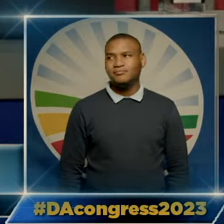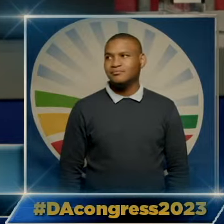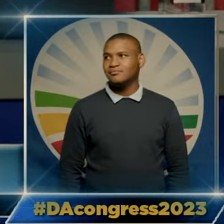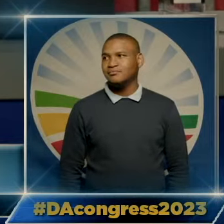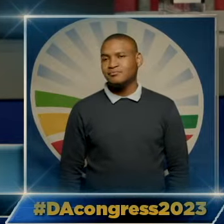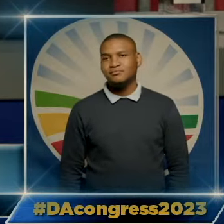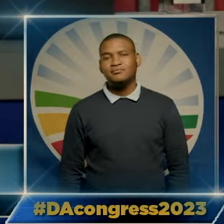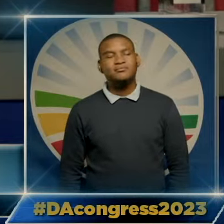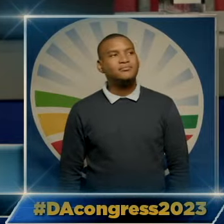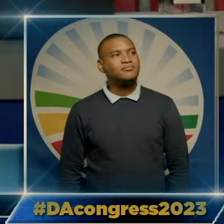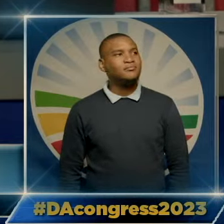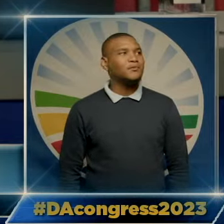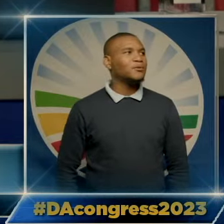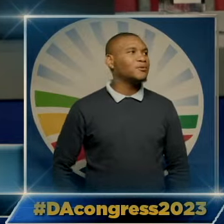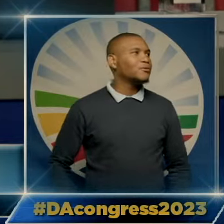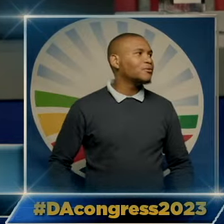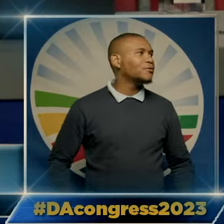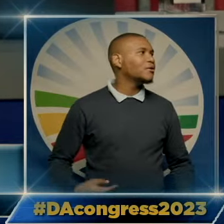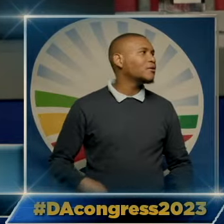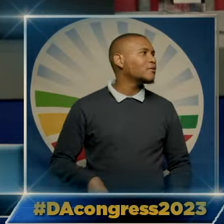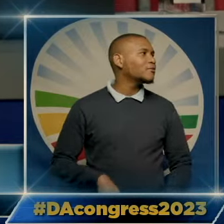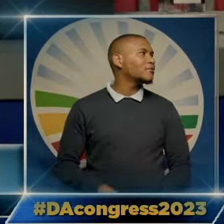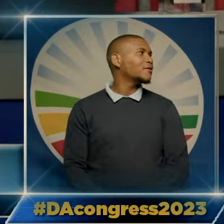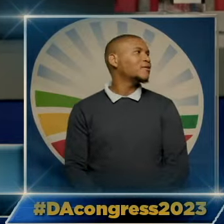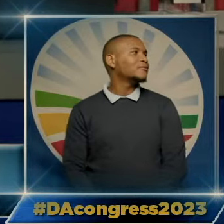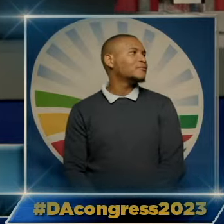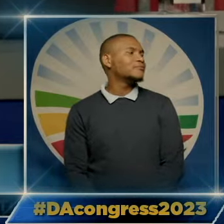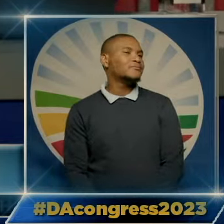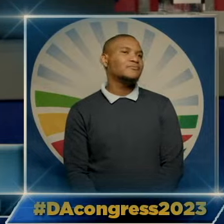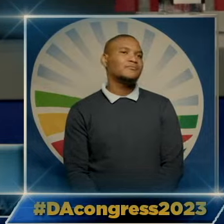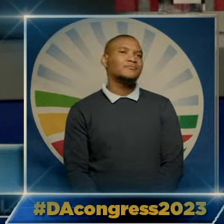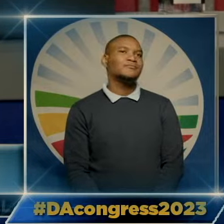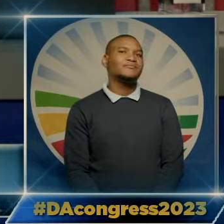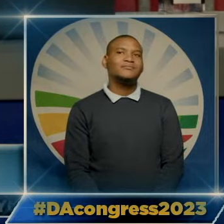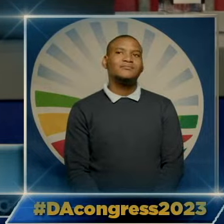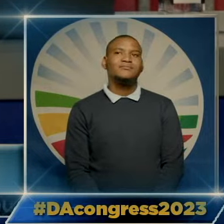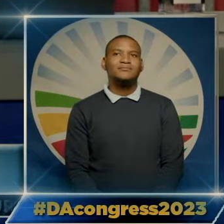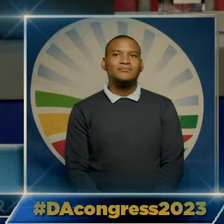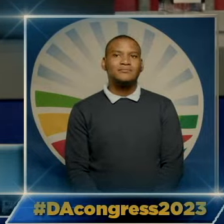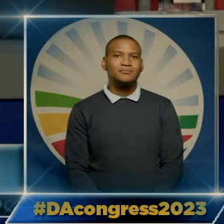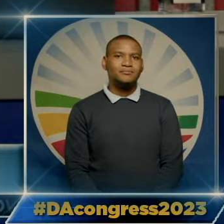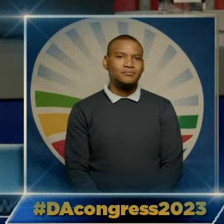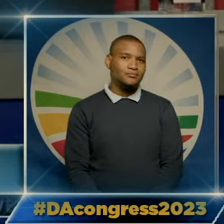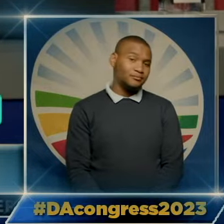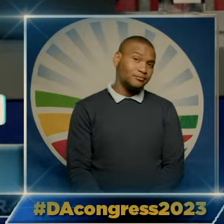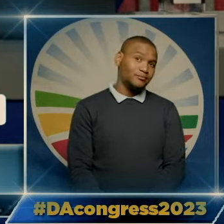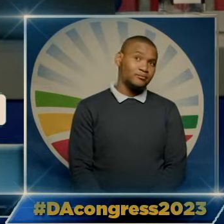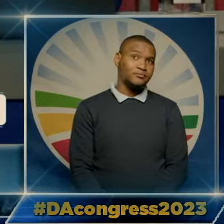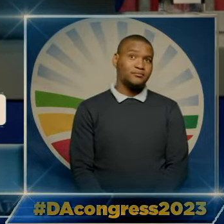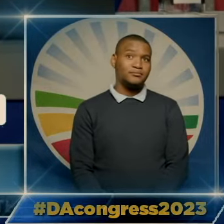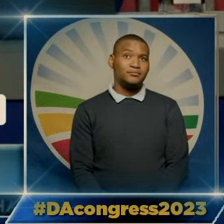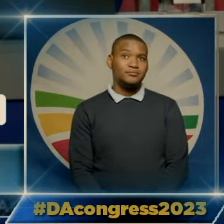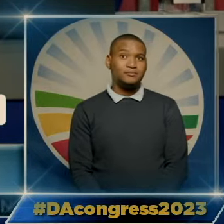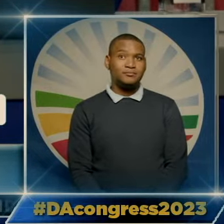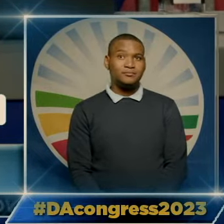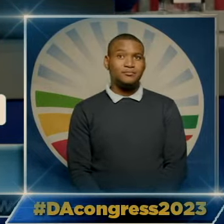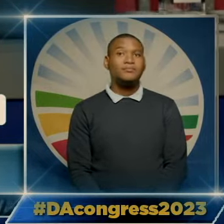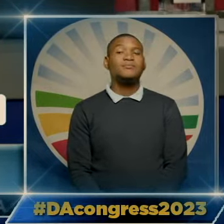our DA leadership, including our federal leader. That's right. More than